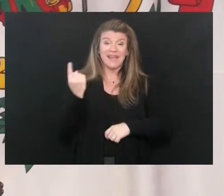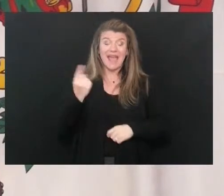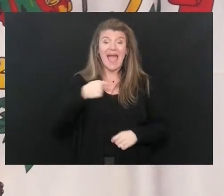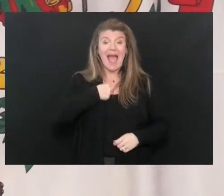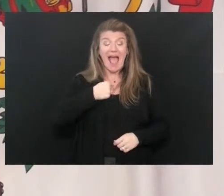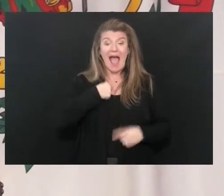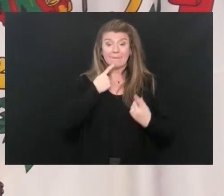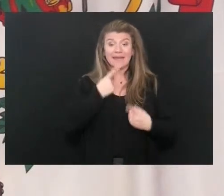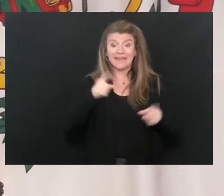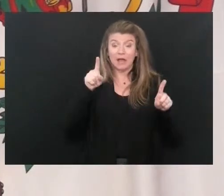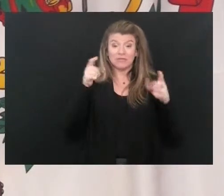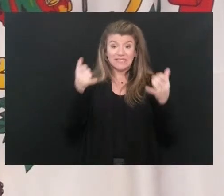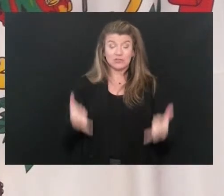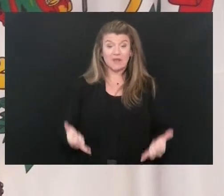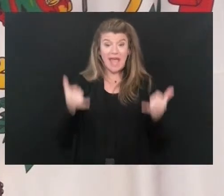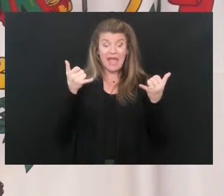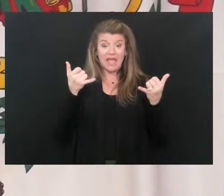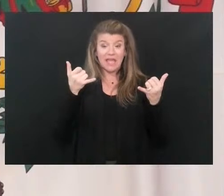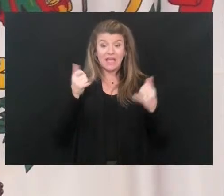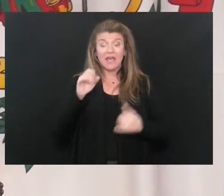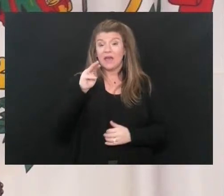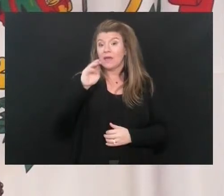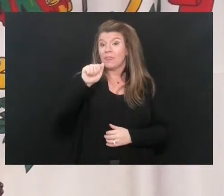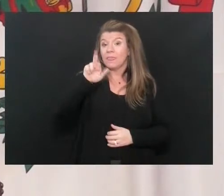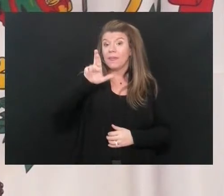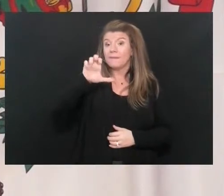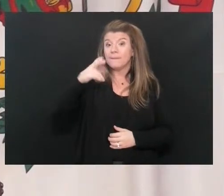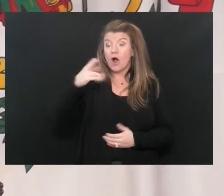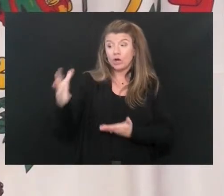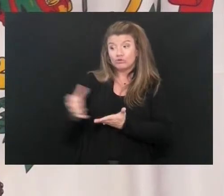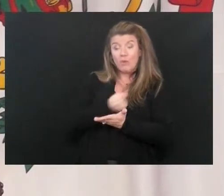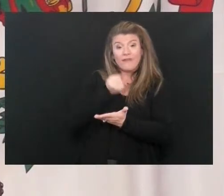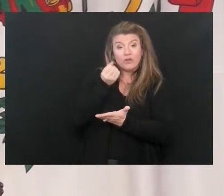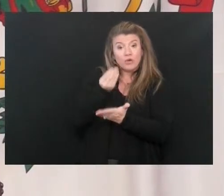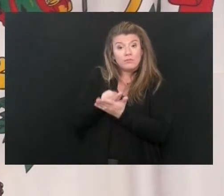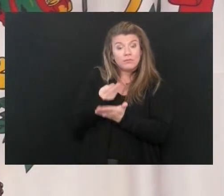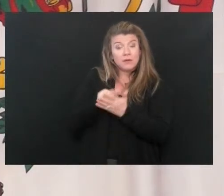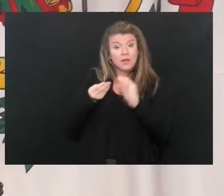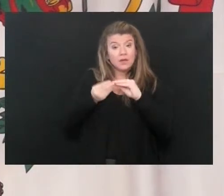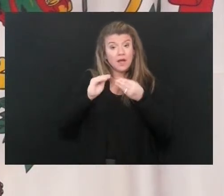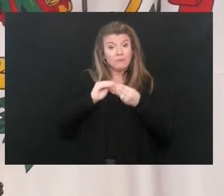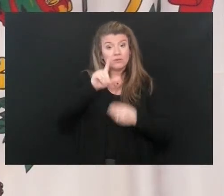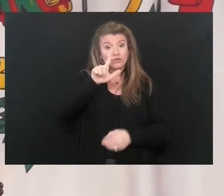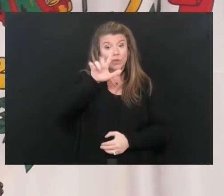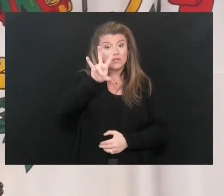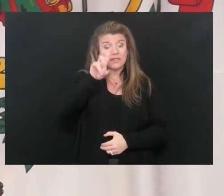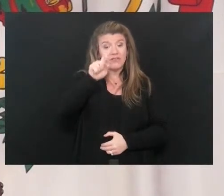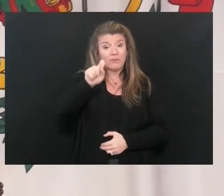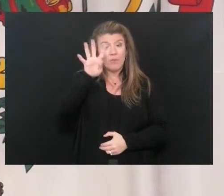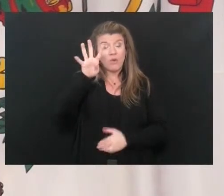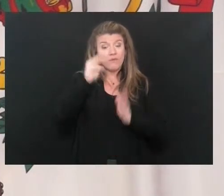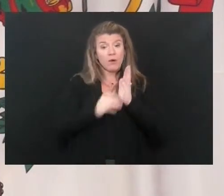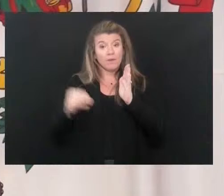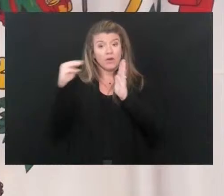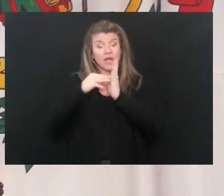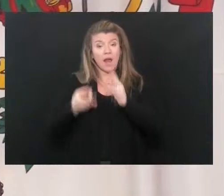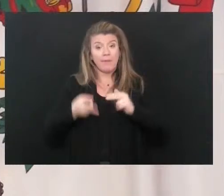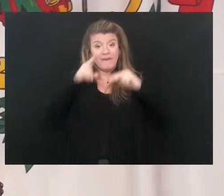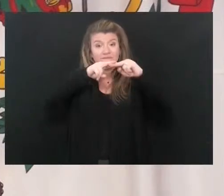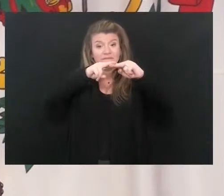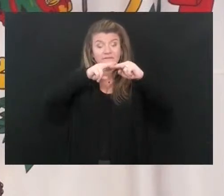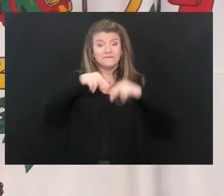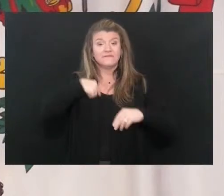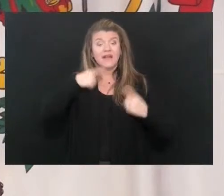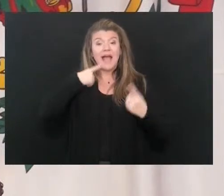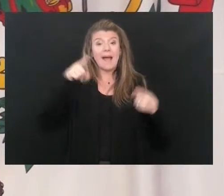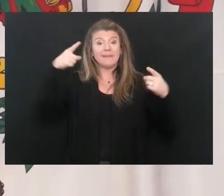announcing today a March revenue number that came in $27.4 million above. I am